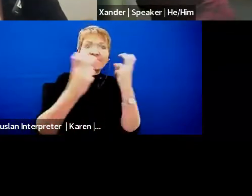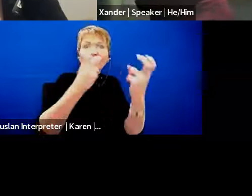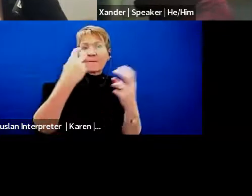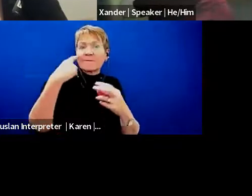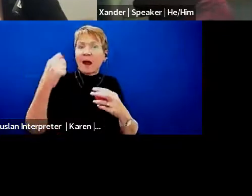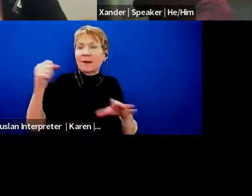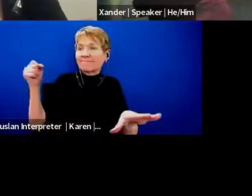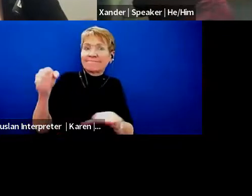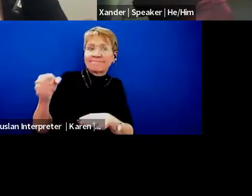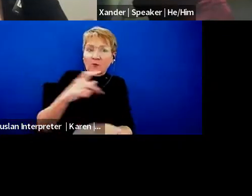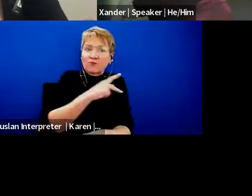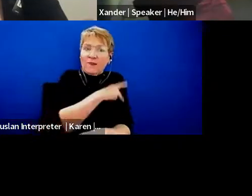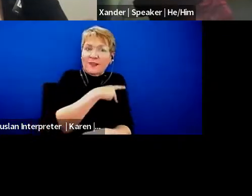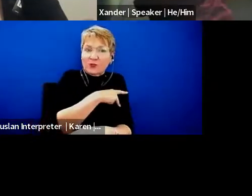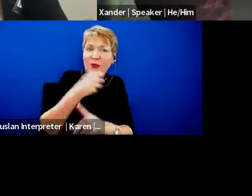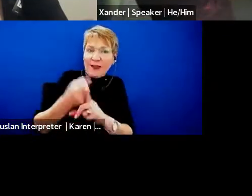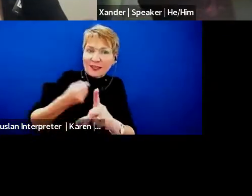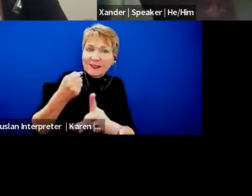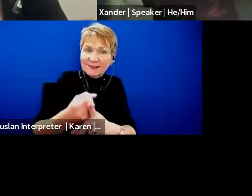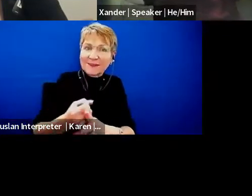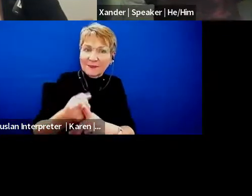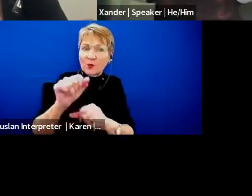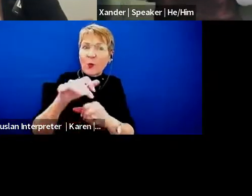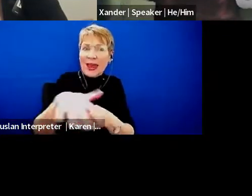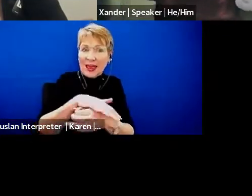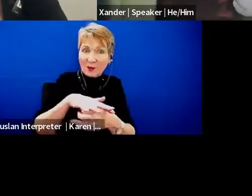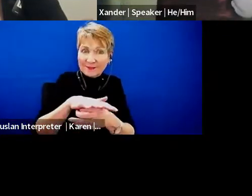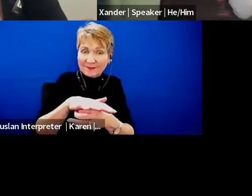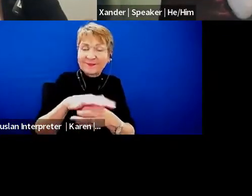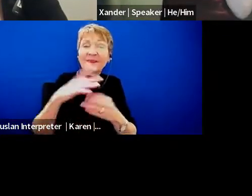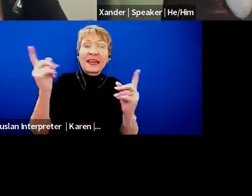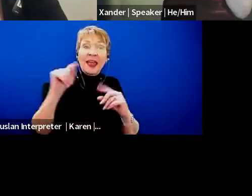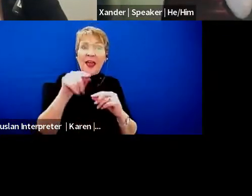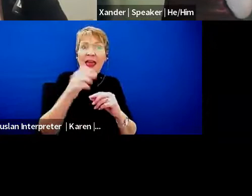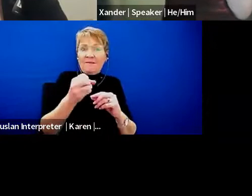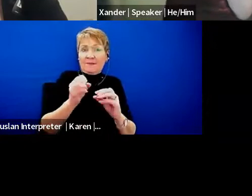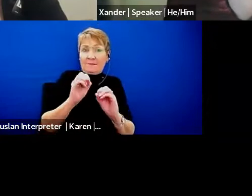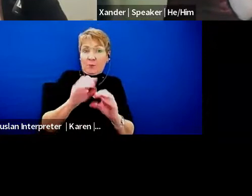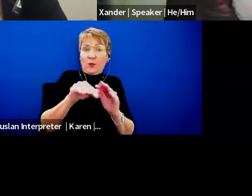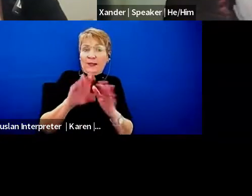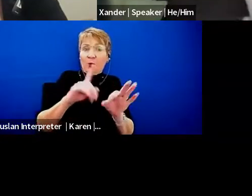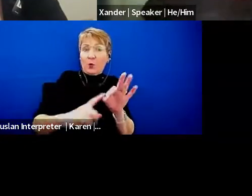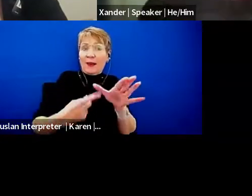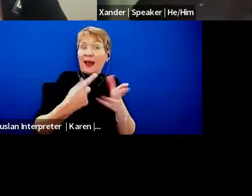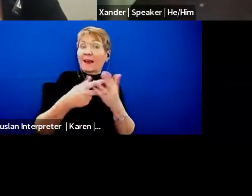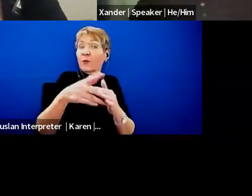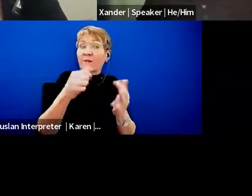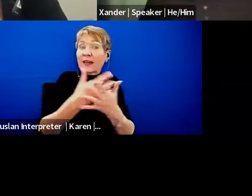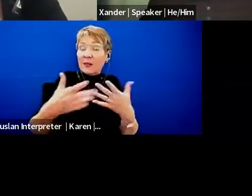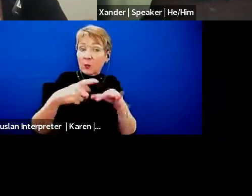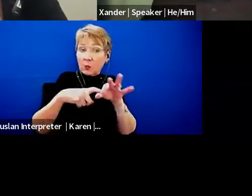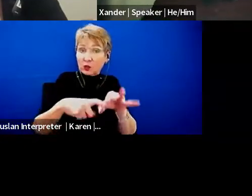Now we would like to take some questions if there is any more. Please use our Q&A function to raise your questions. I have